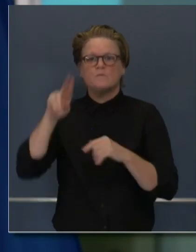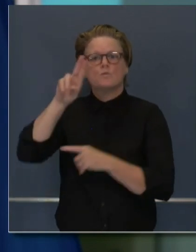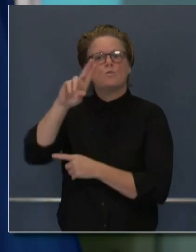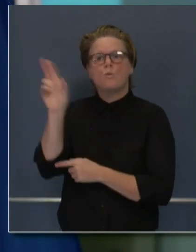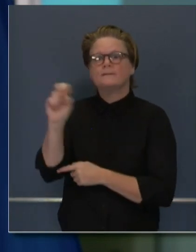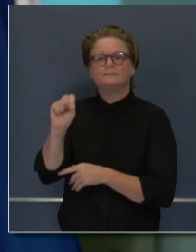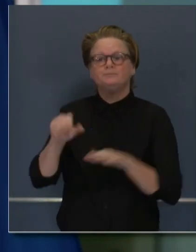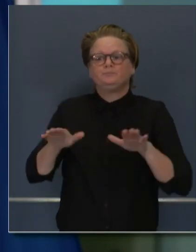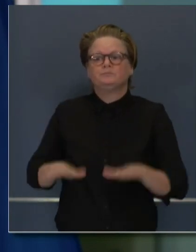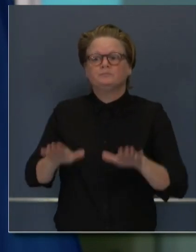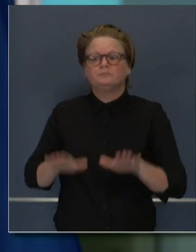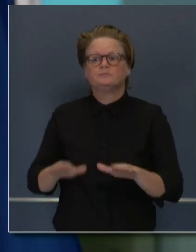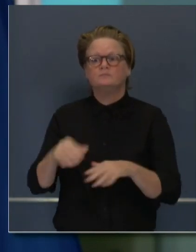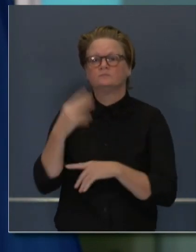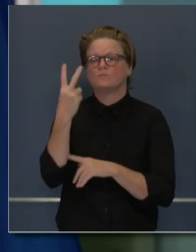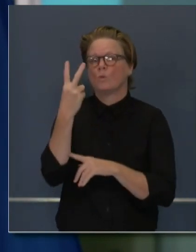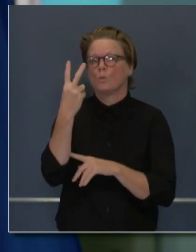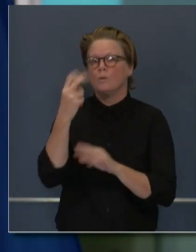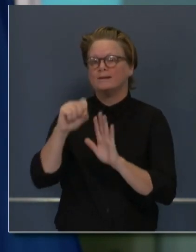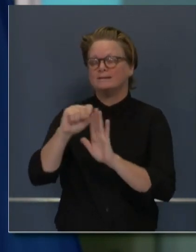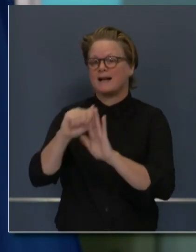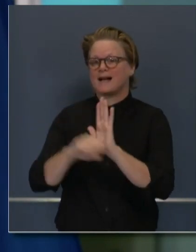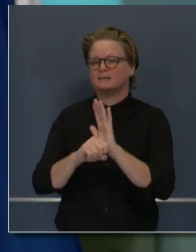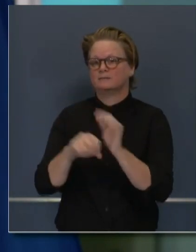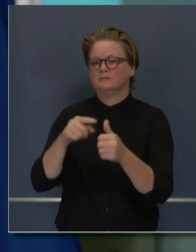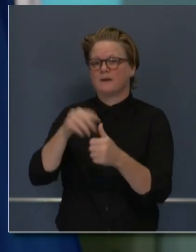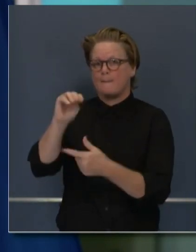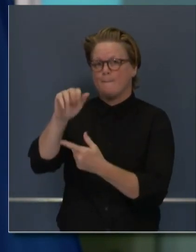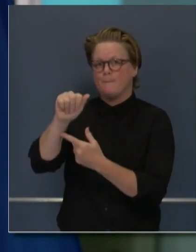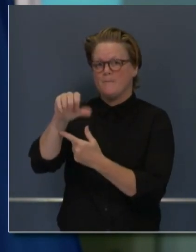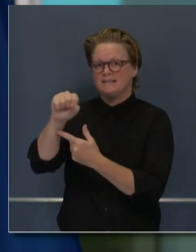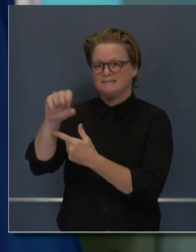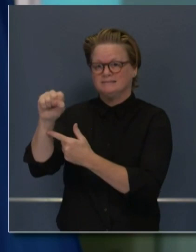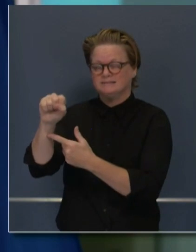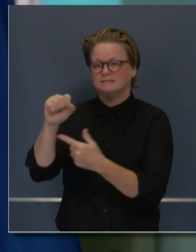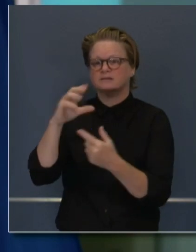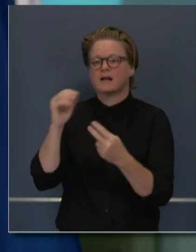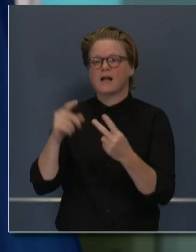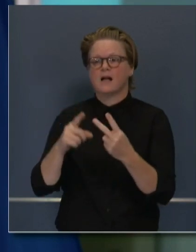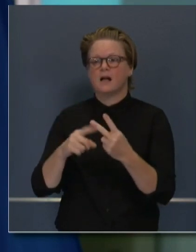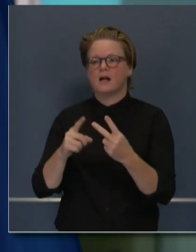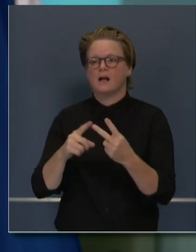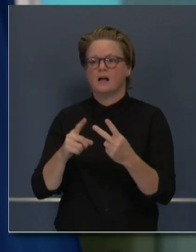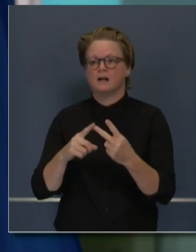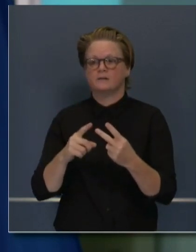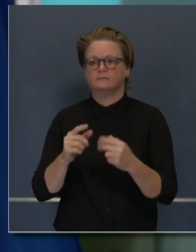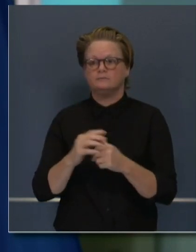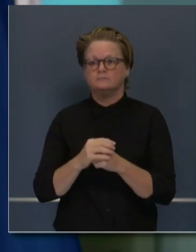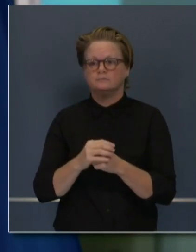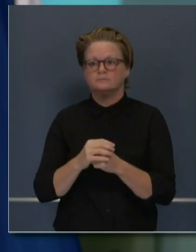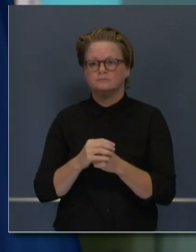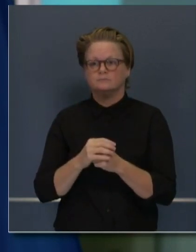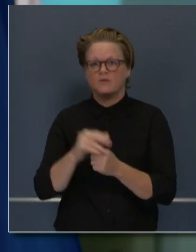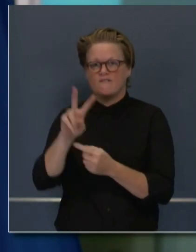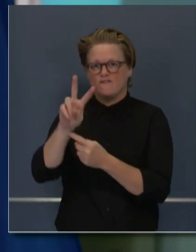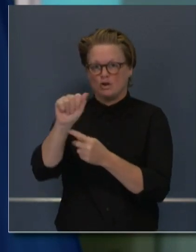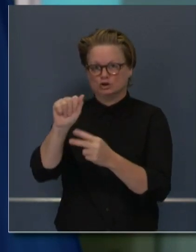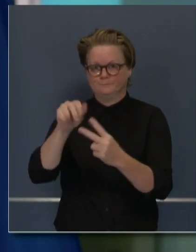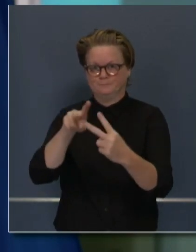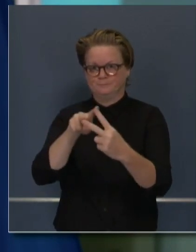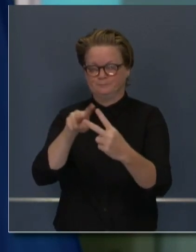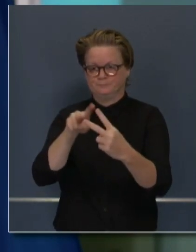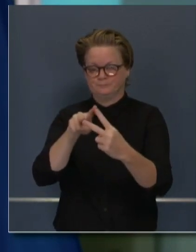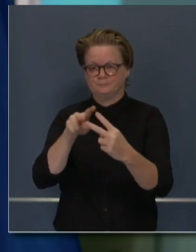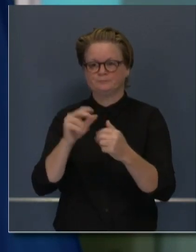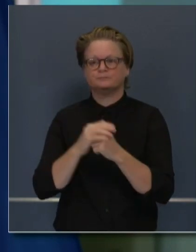of interest, at least, and that's Massachusetts, and alcohol-based curfew in the state of Virginia. There are a lot of